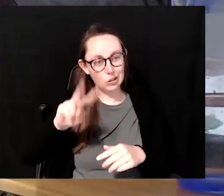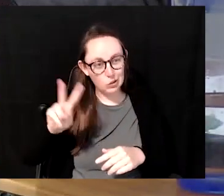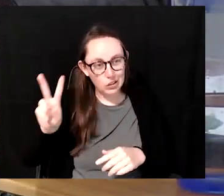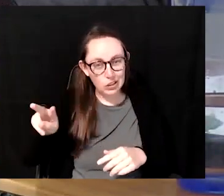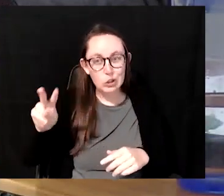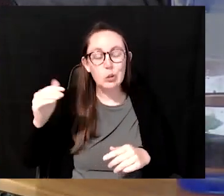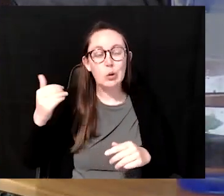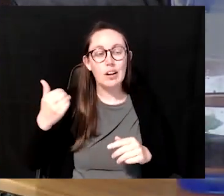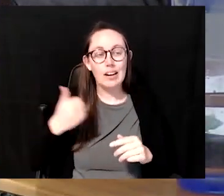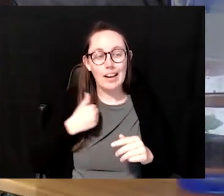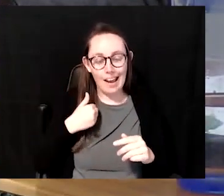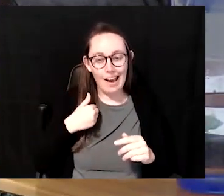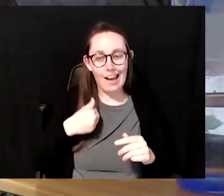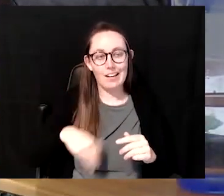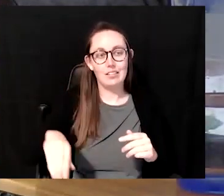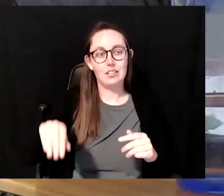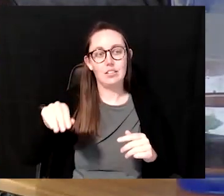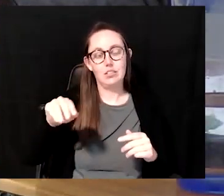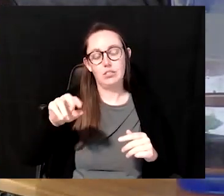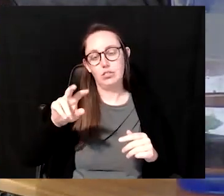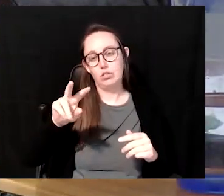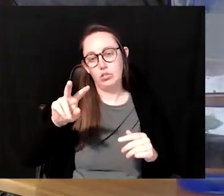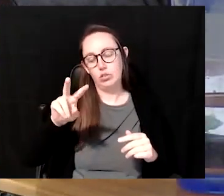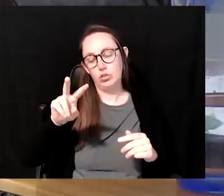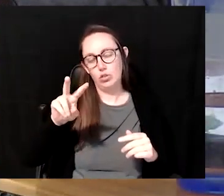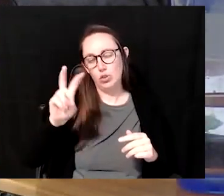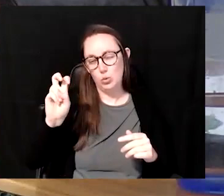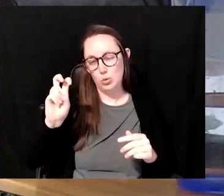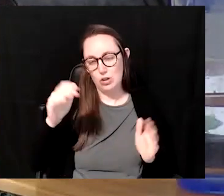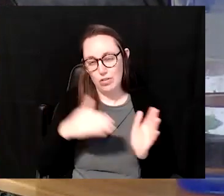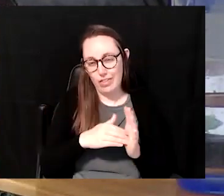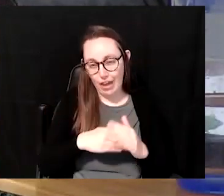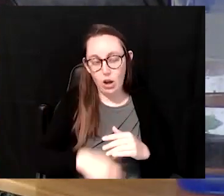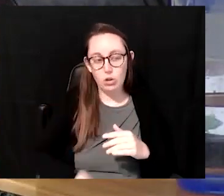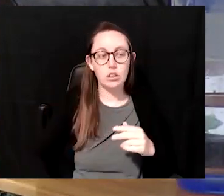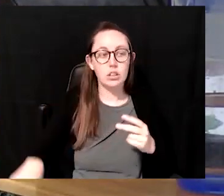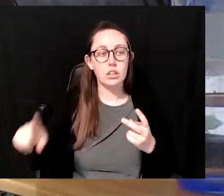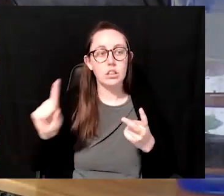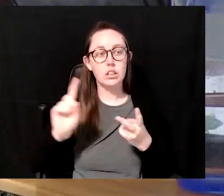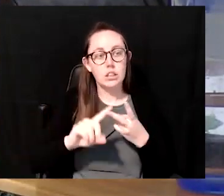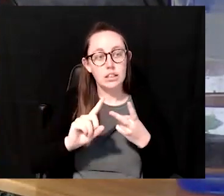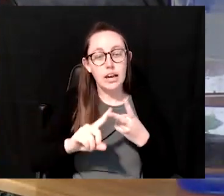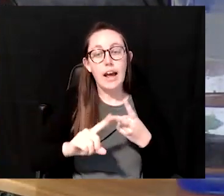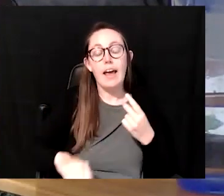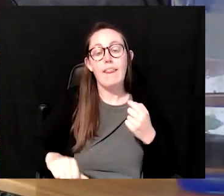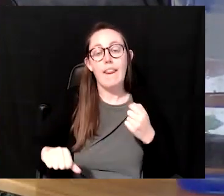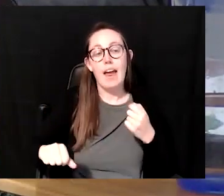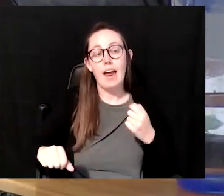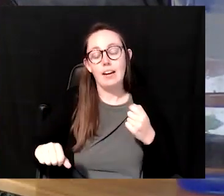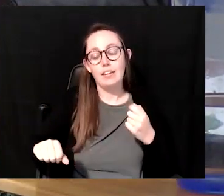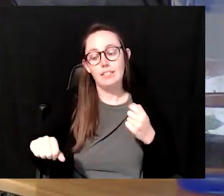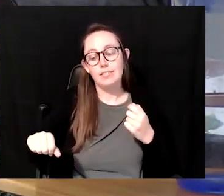proposed 50 Grand in for the FY 24 budget so we're really talking about three hundred thousand dollars tonight because uh the additional 50